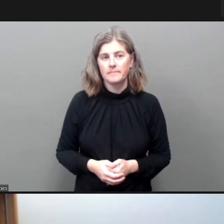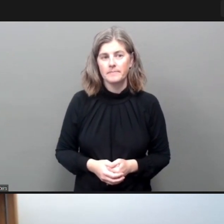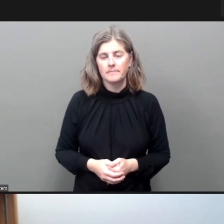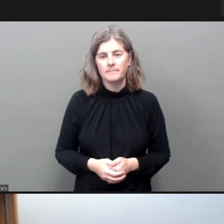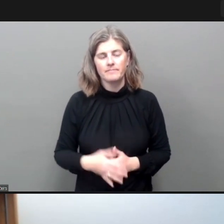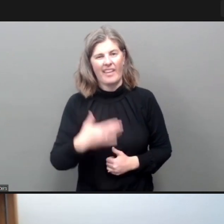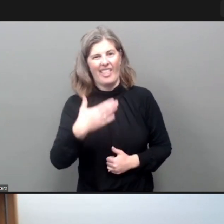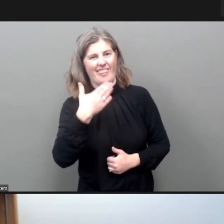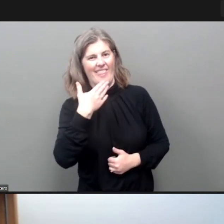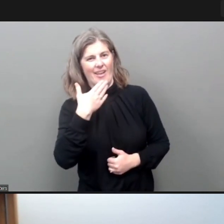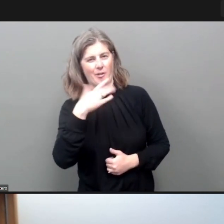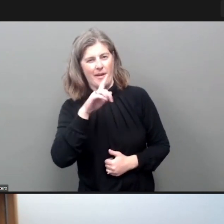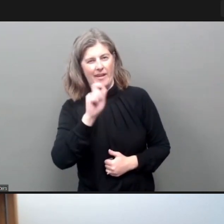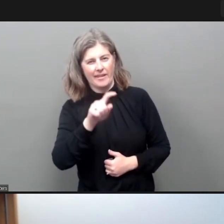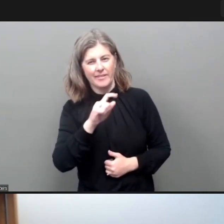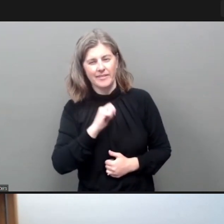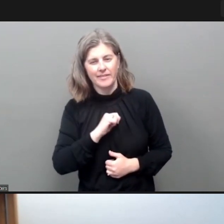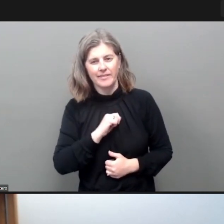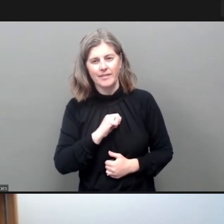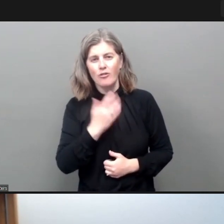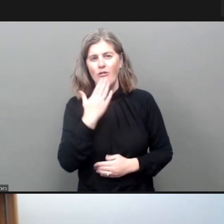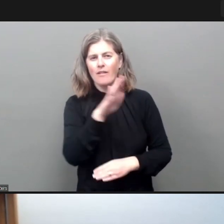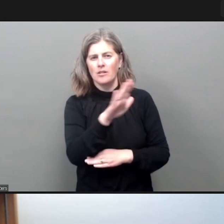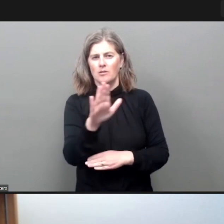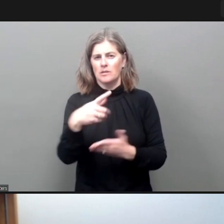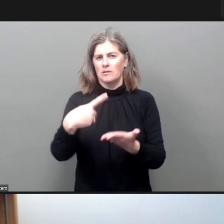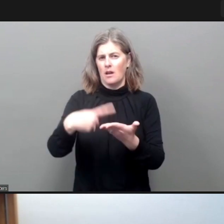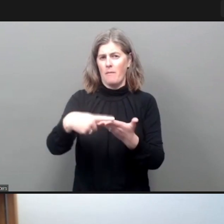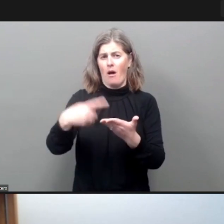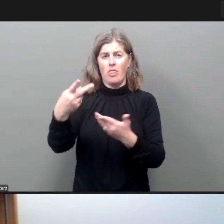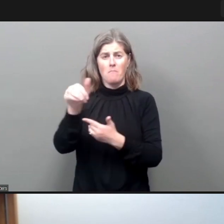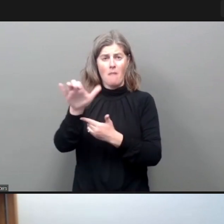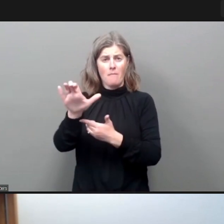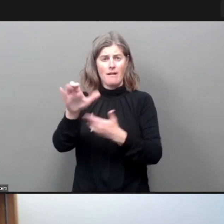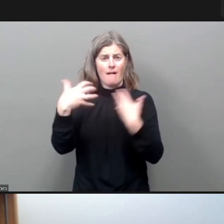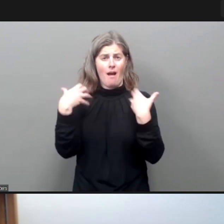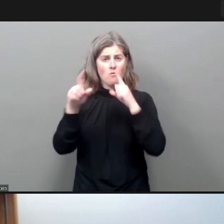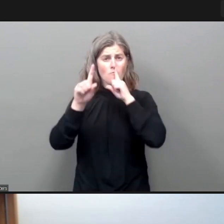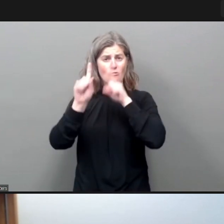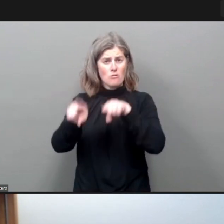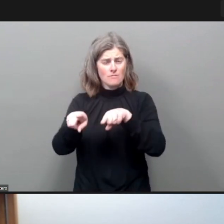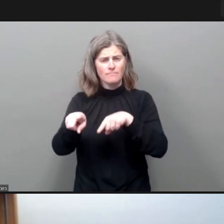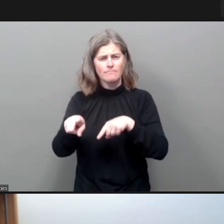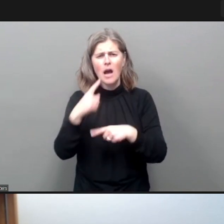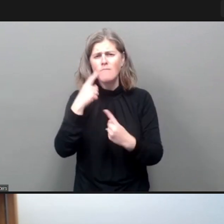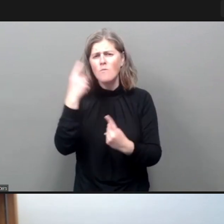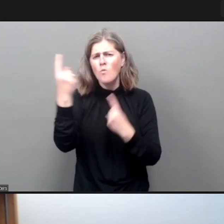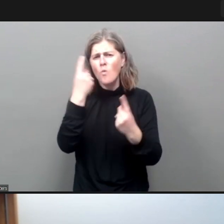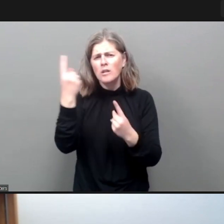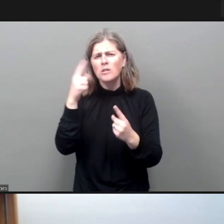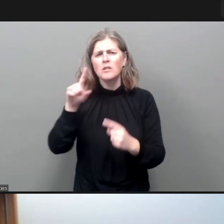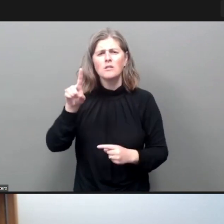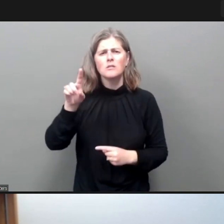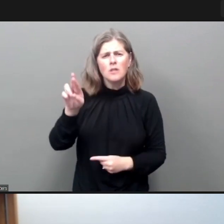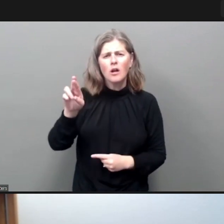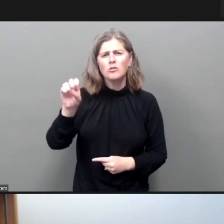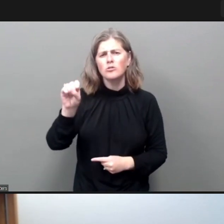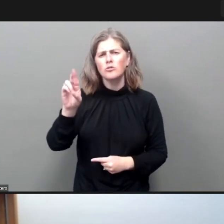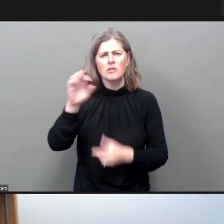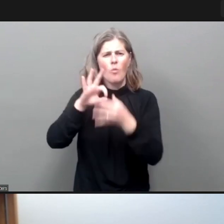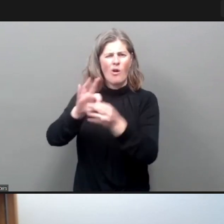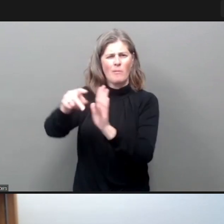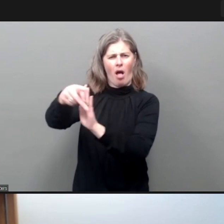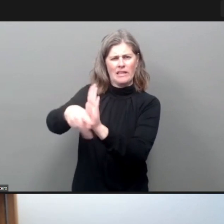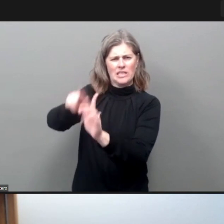Thanks again. Since we're talking about the public health order, I'm wondering, Dr. Grace, this is kind of a policy question. Do you